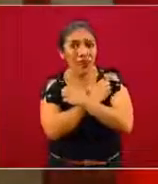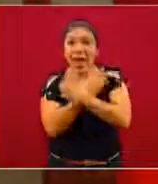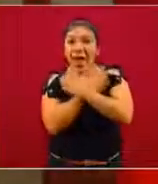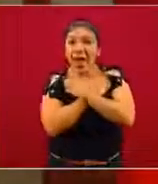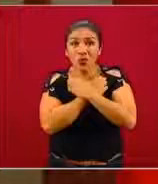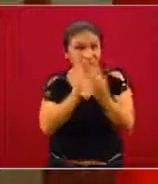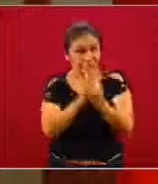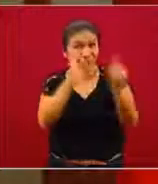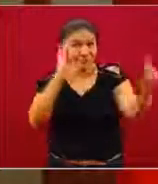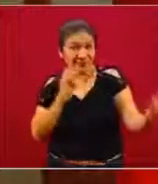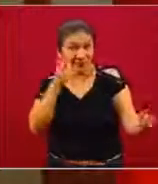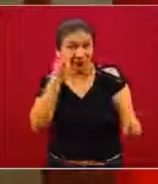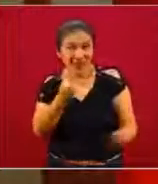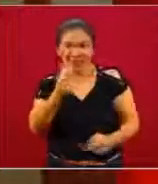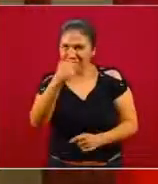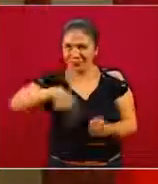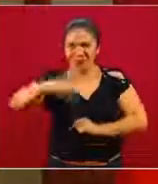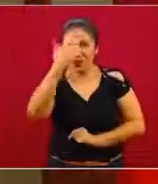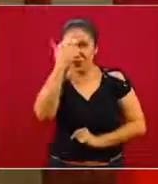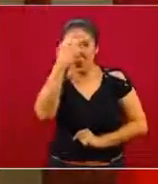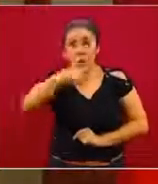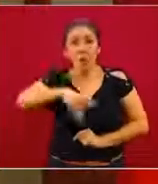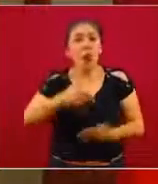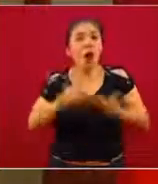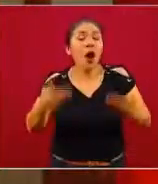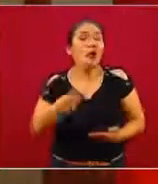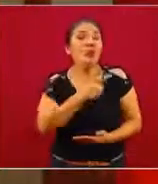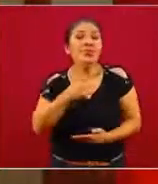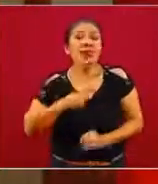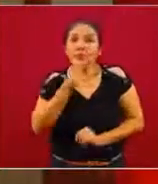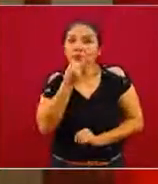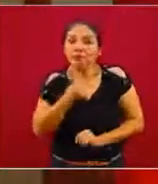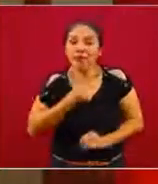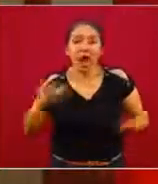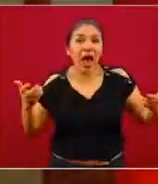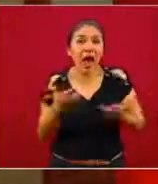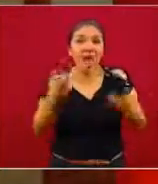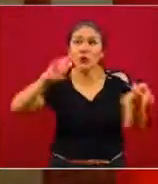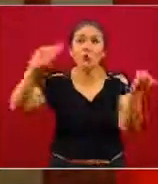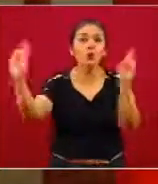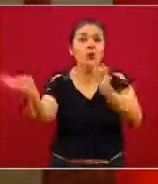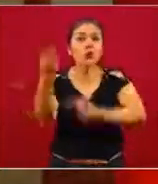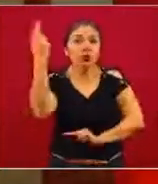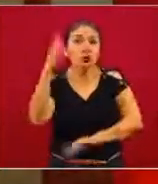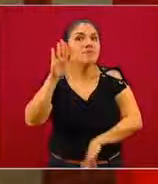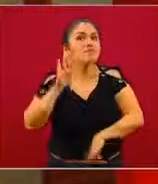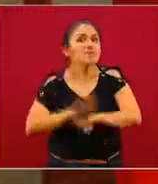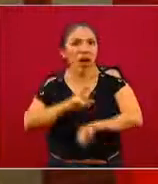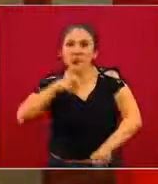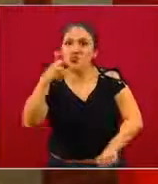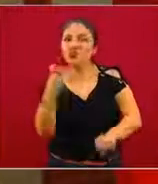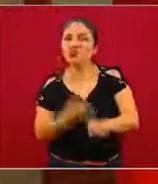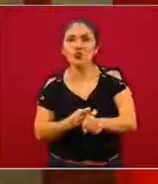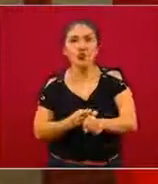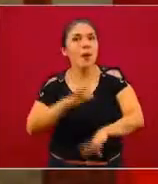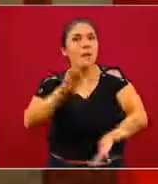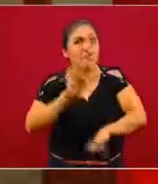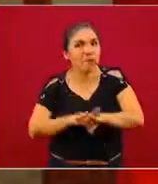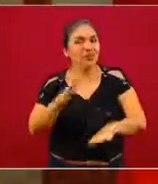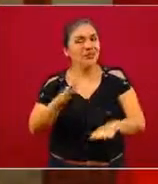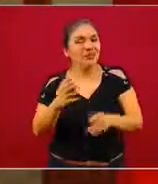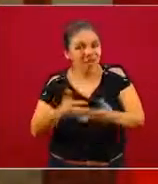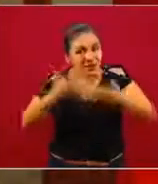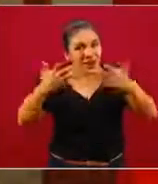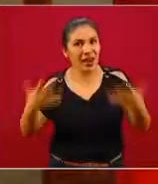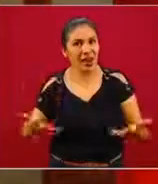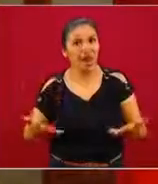education plans. It's something that we've already known, but now we need to apply that universally and much more